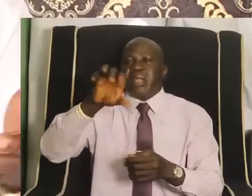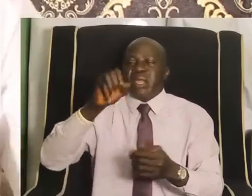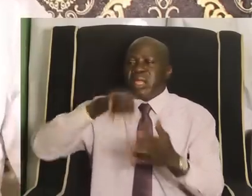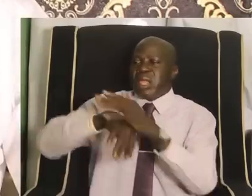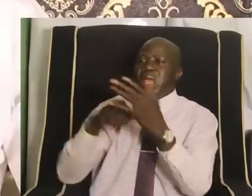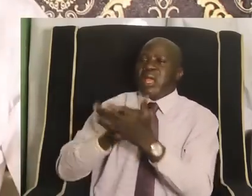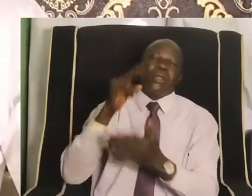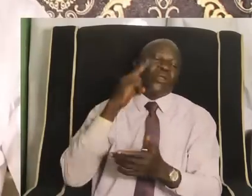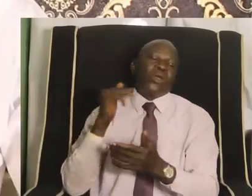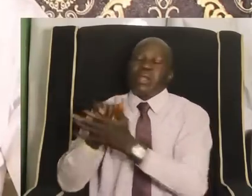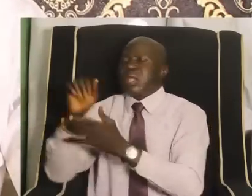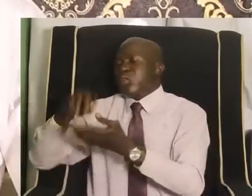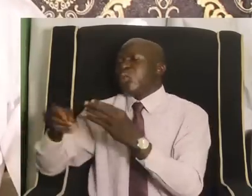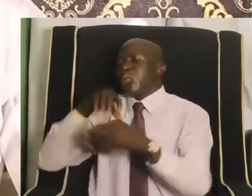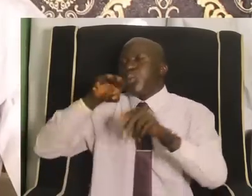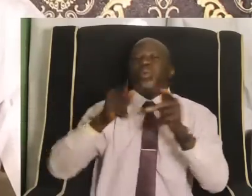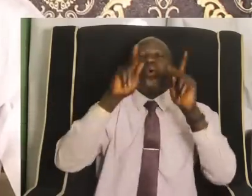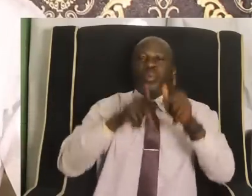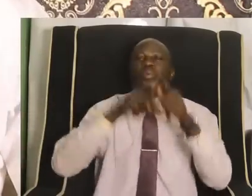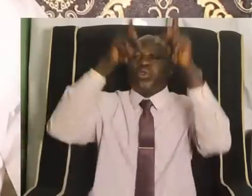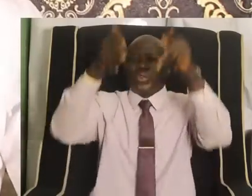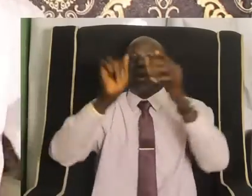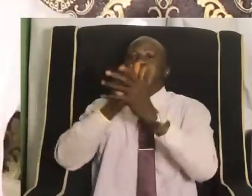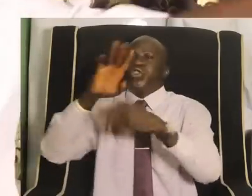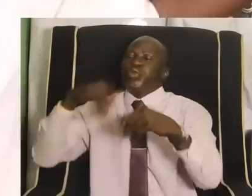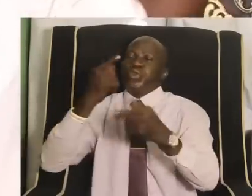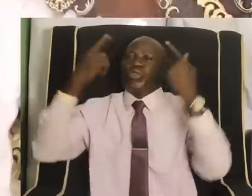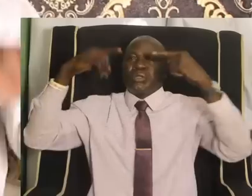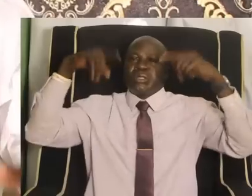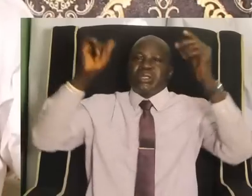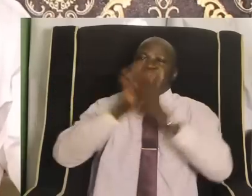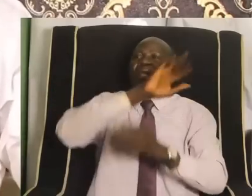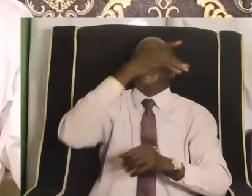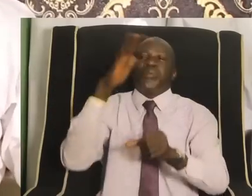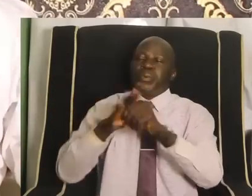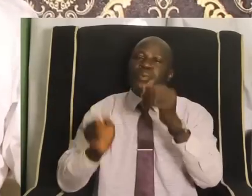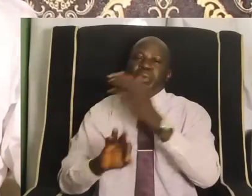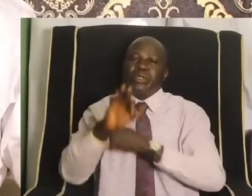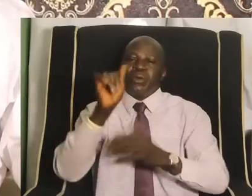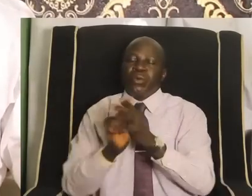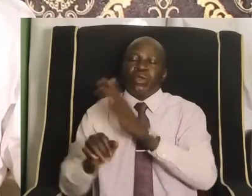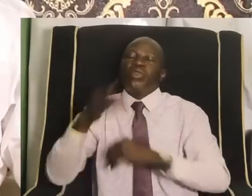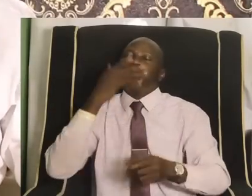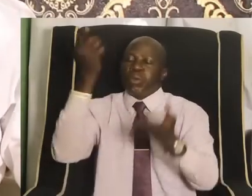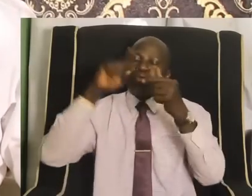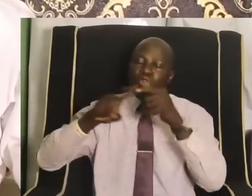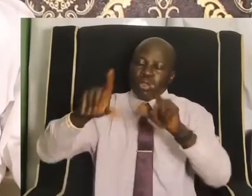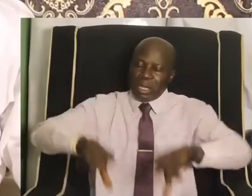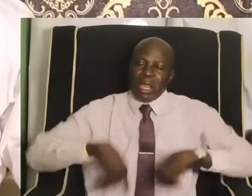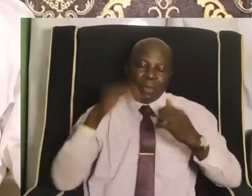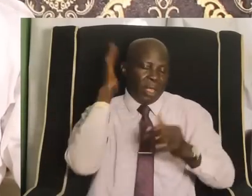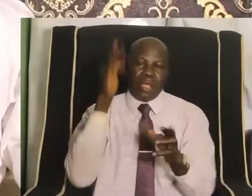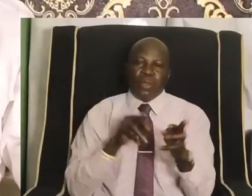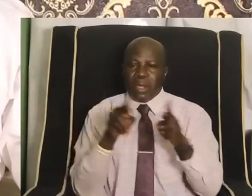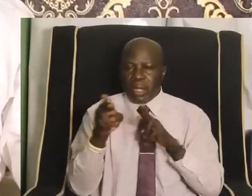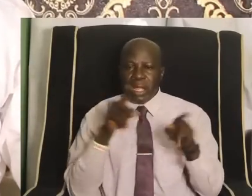honey. All their devils will prosper. They will succeed. Let the promise of God be accomplished in their life.